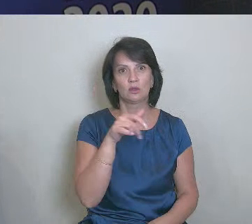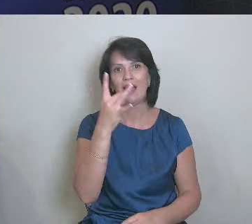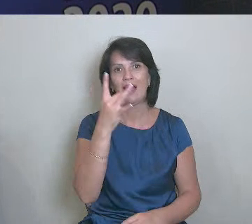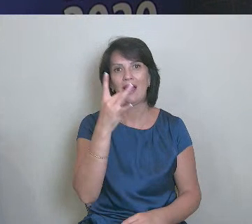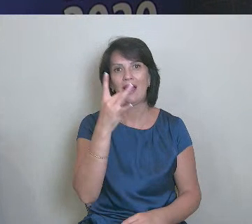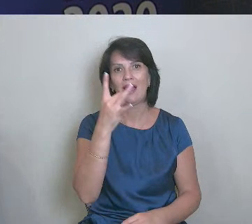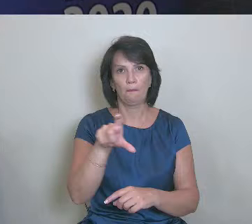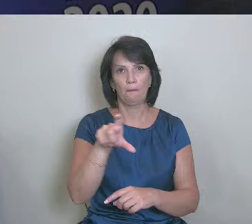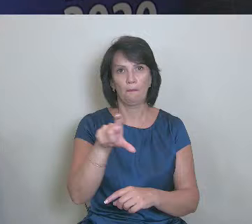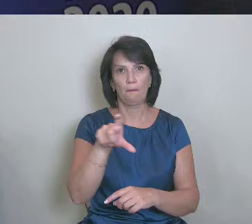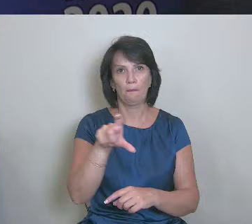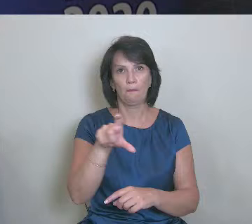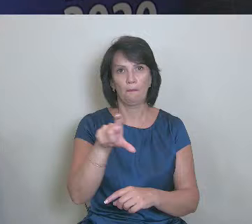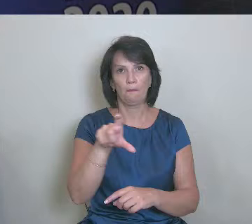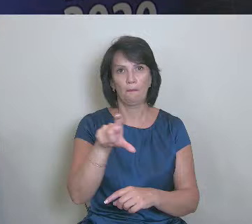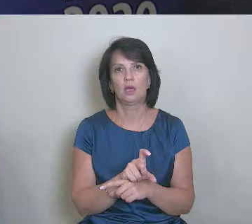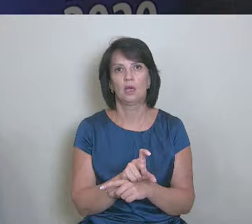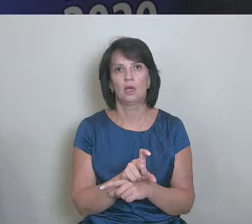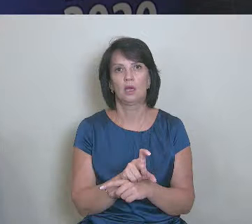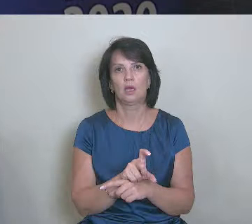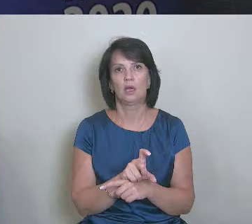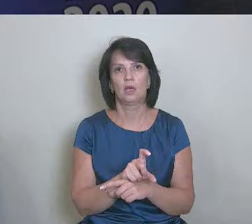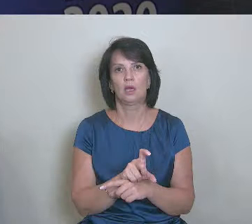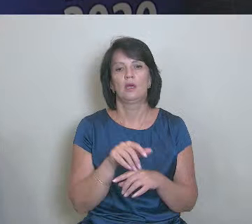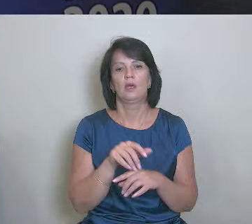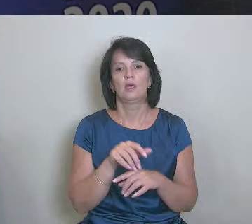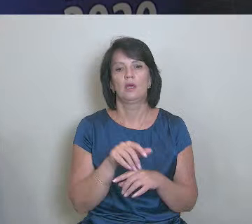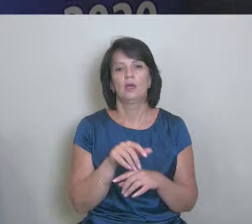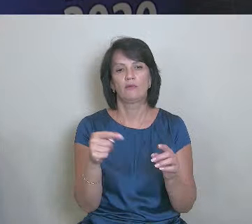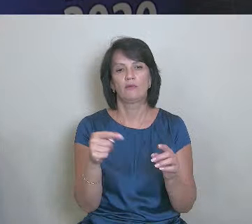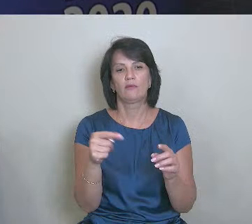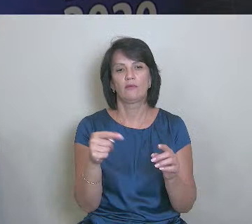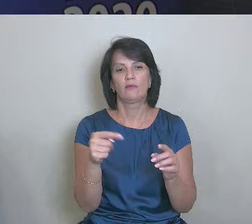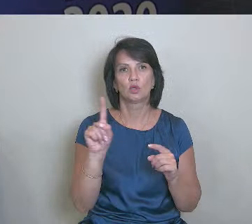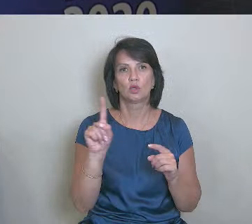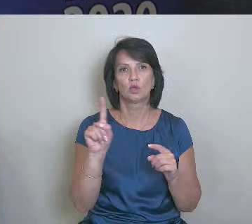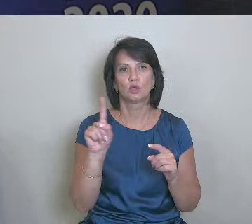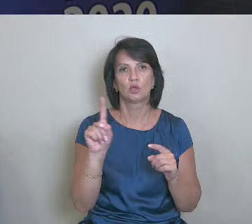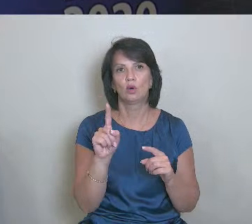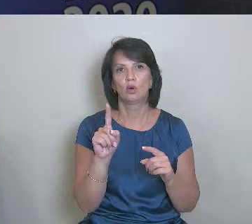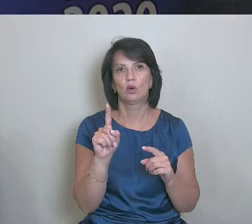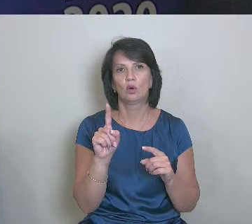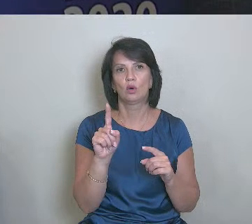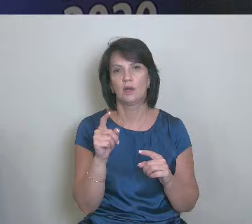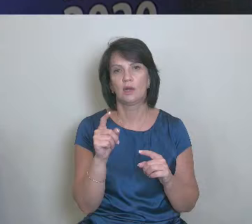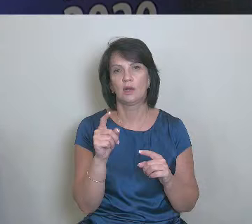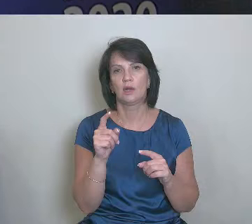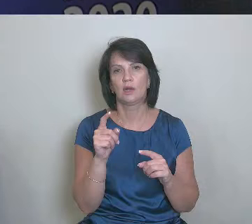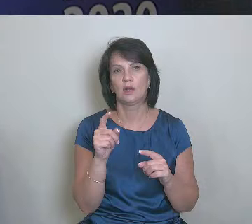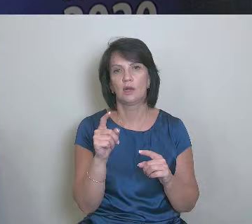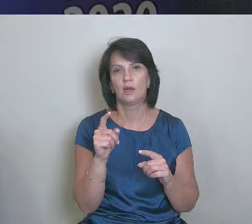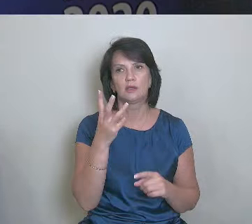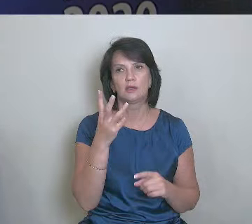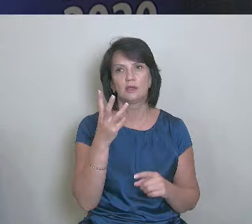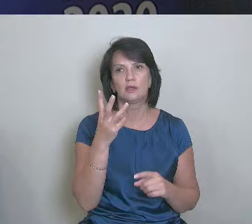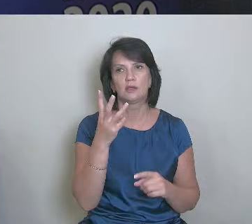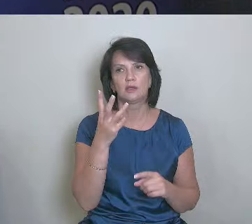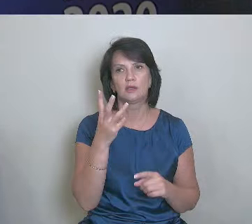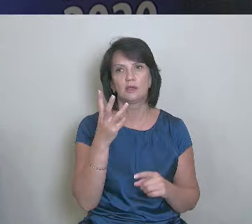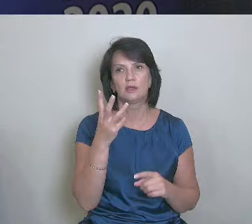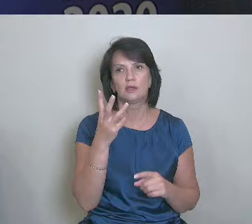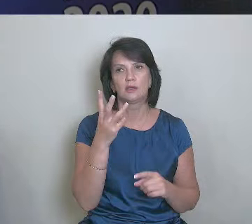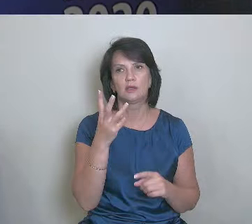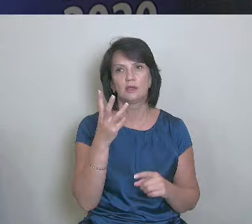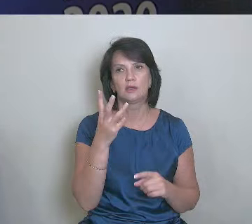it was twice as many in comparison with the previous year. Why it happened so? We have